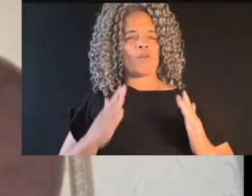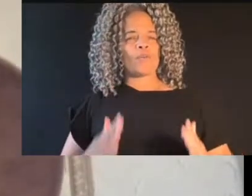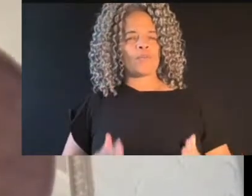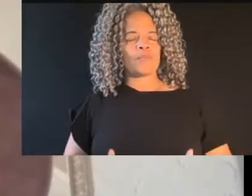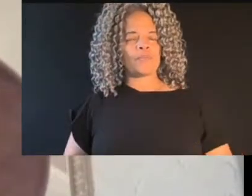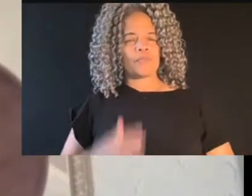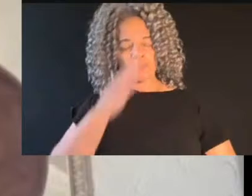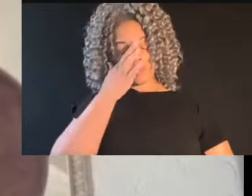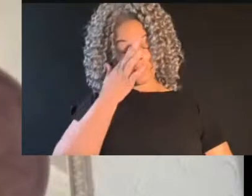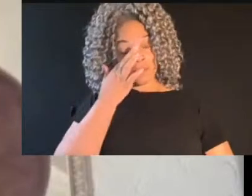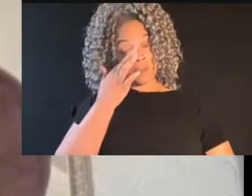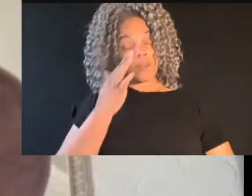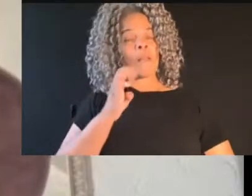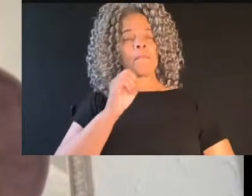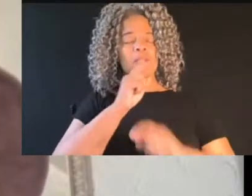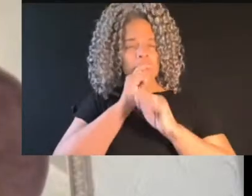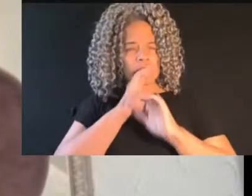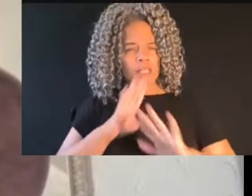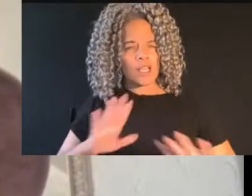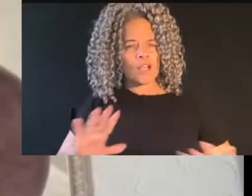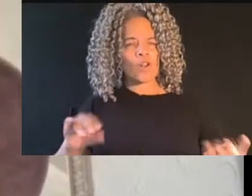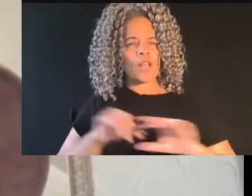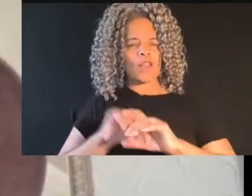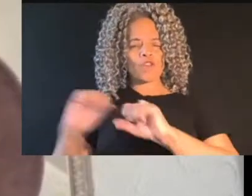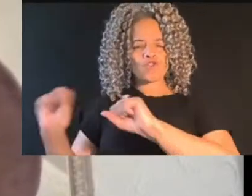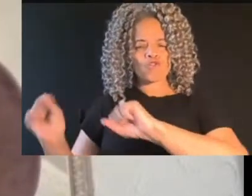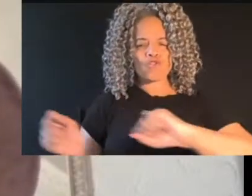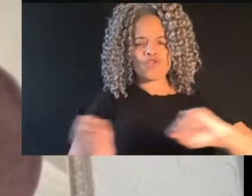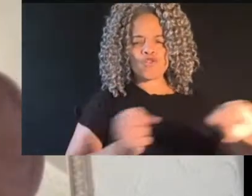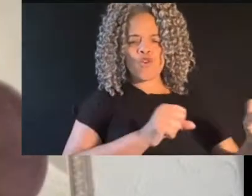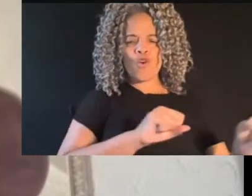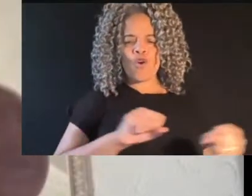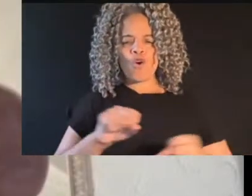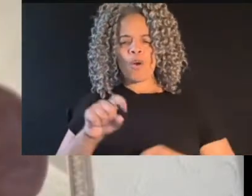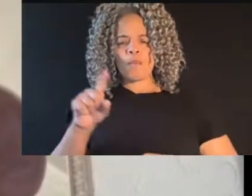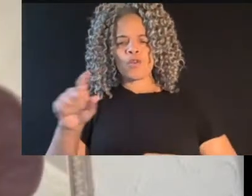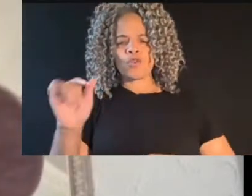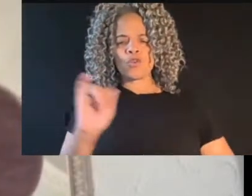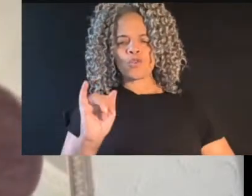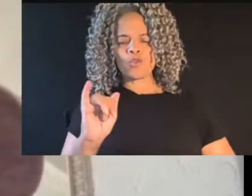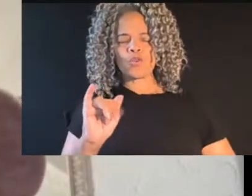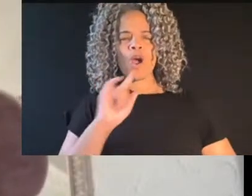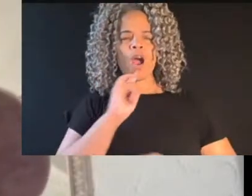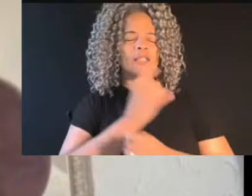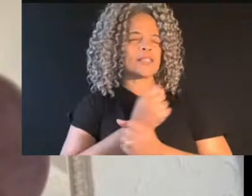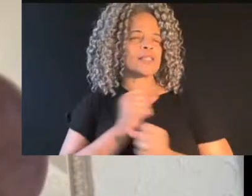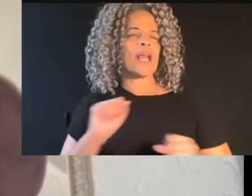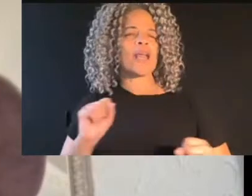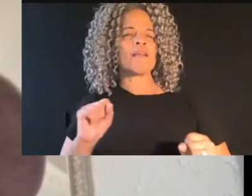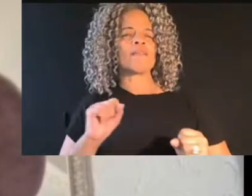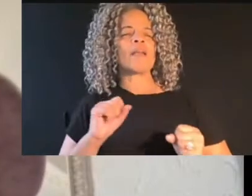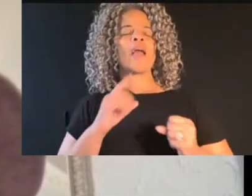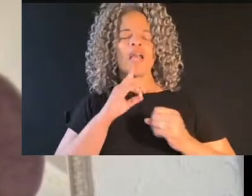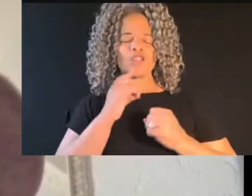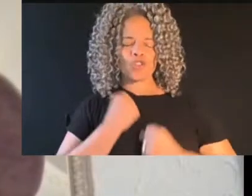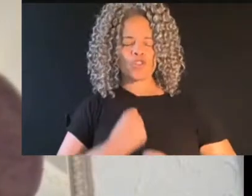Be still in the storm. You too are safe and secure.